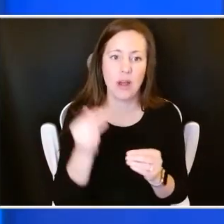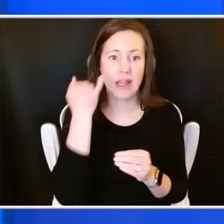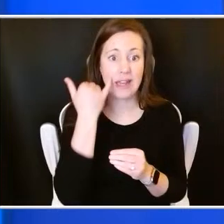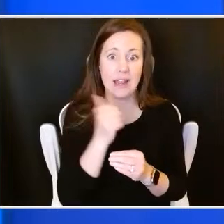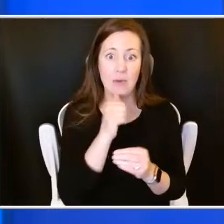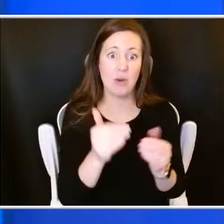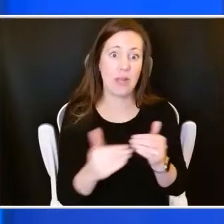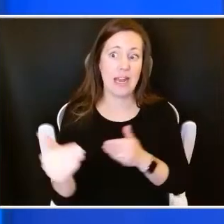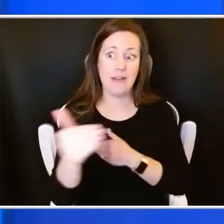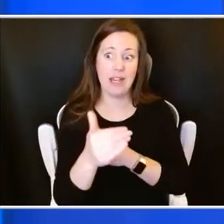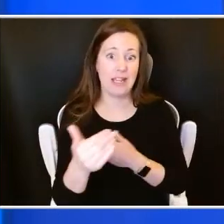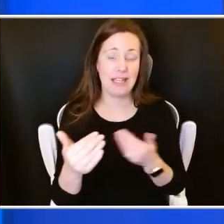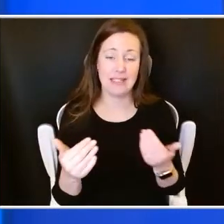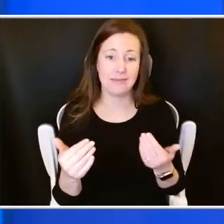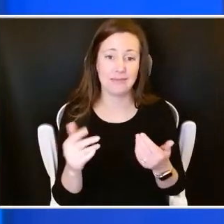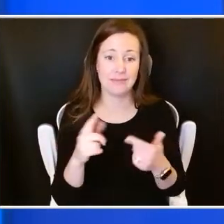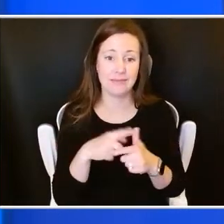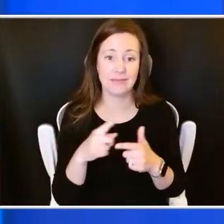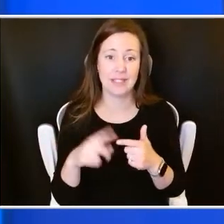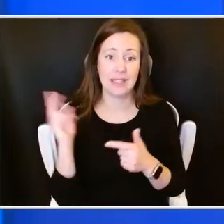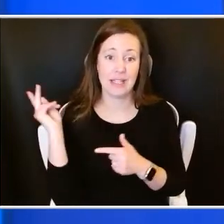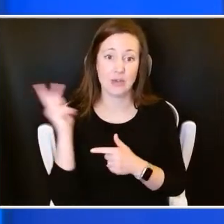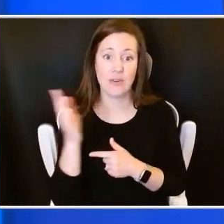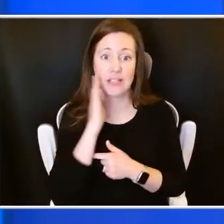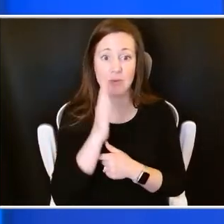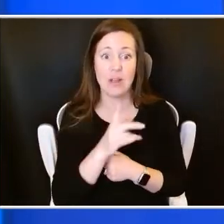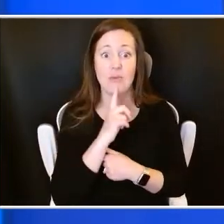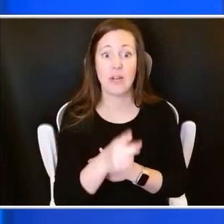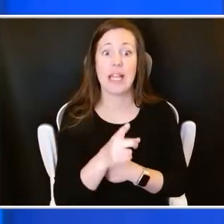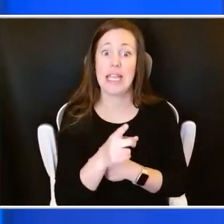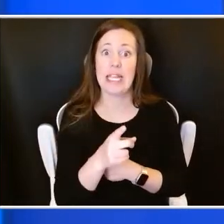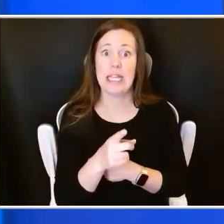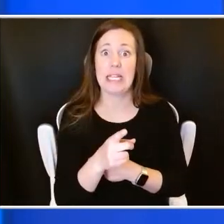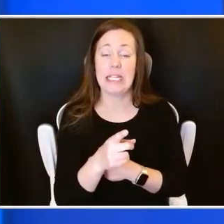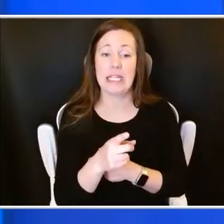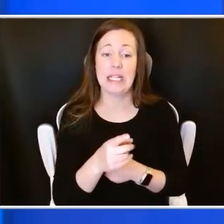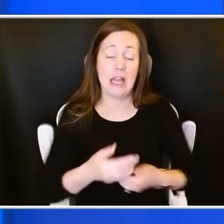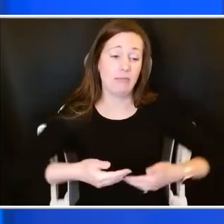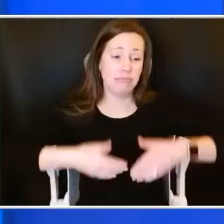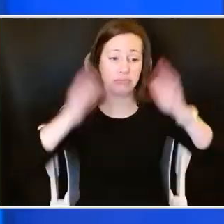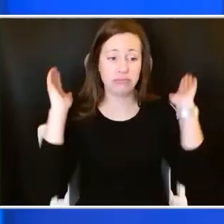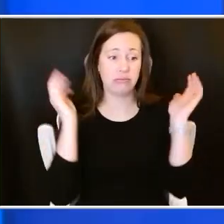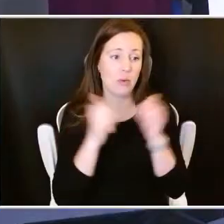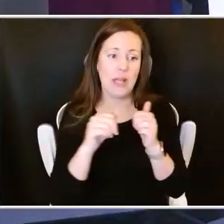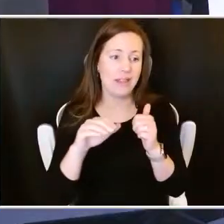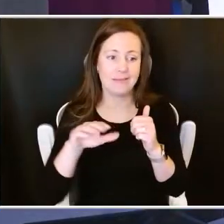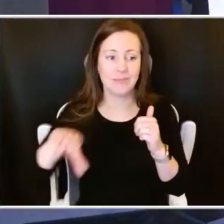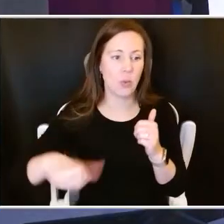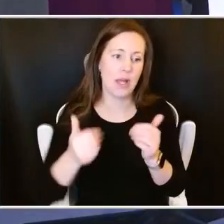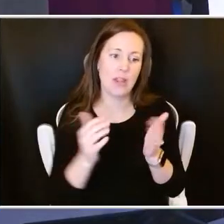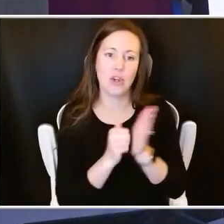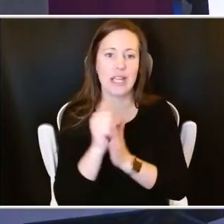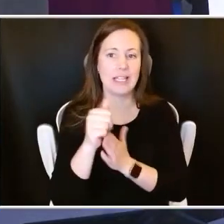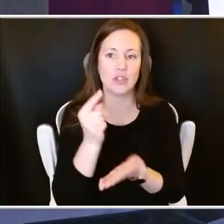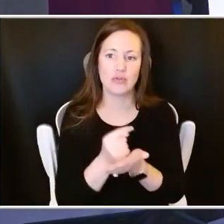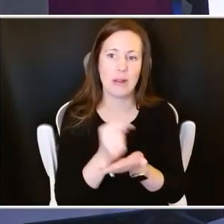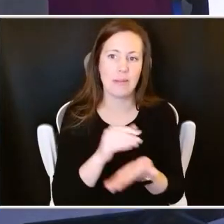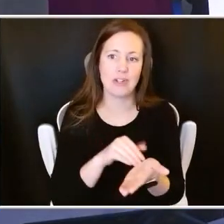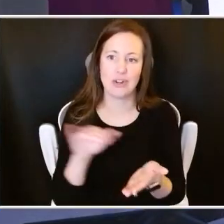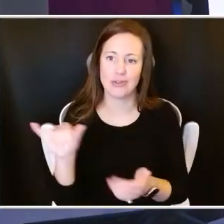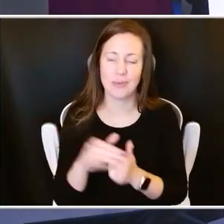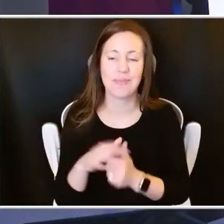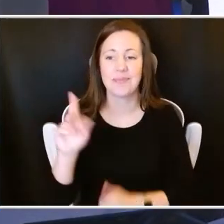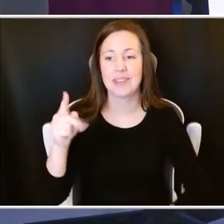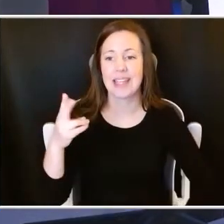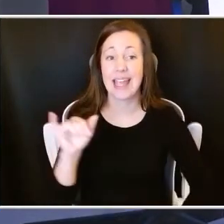Al-Rajabi and I are running into a big storm as well as any other cancer treating doctor out there. Kathy, you finished your